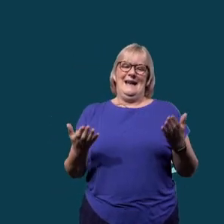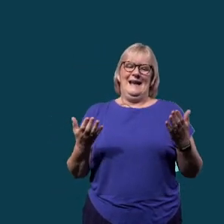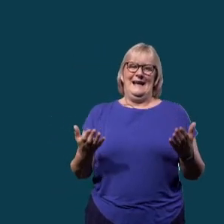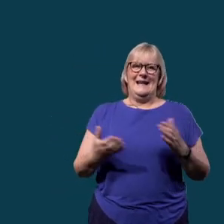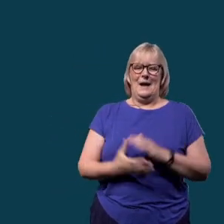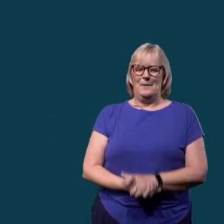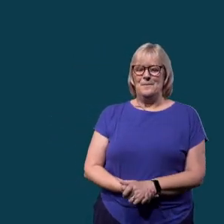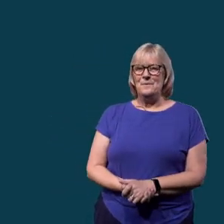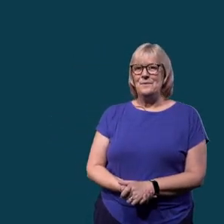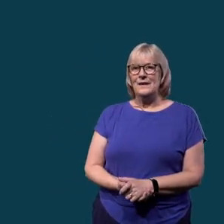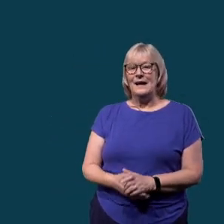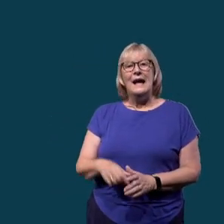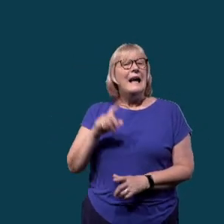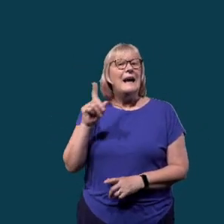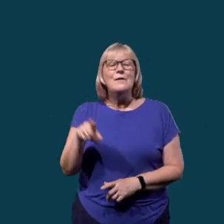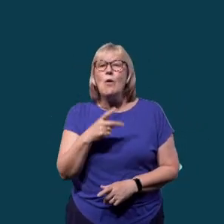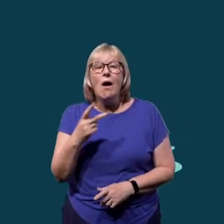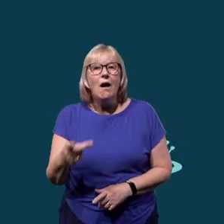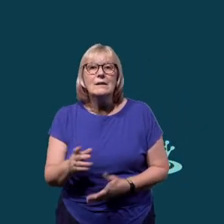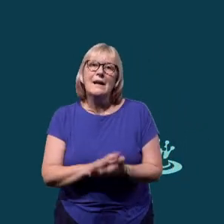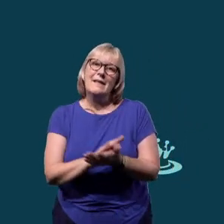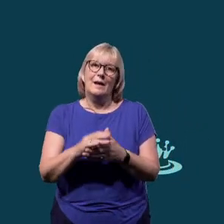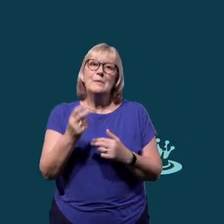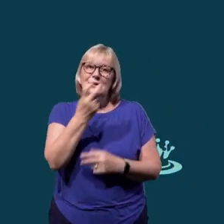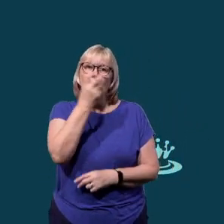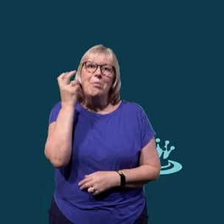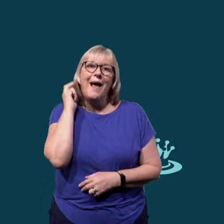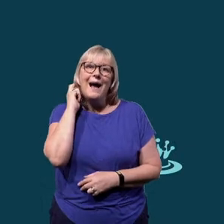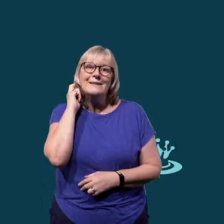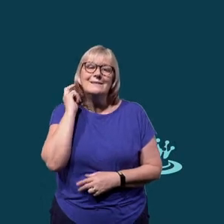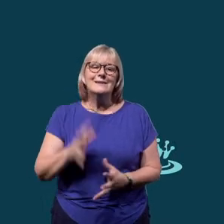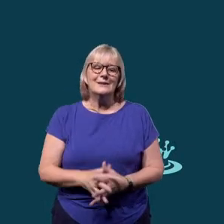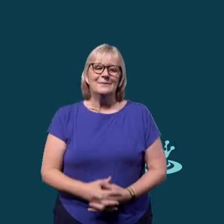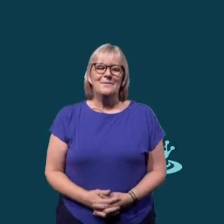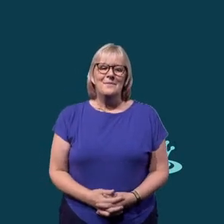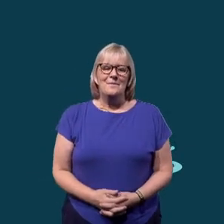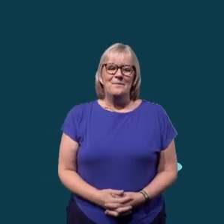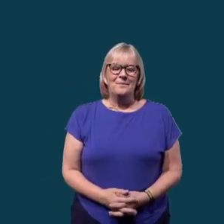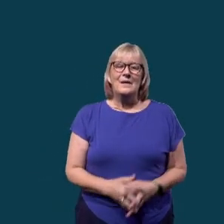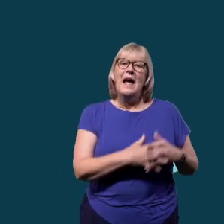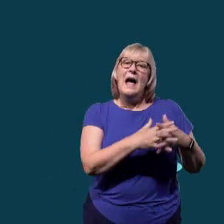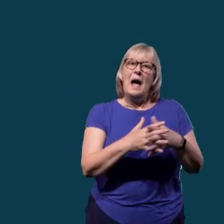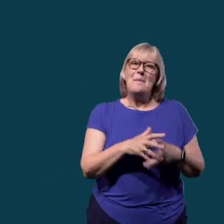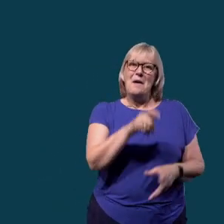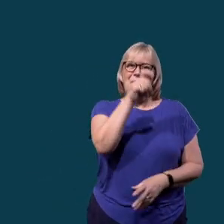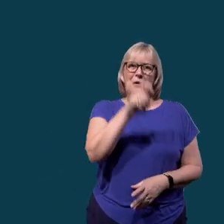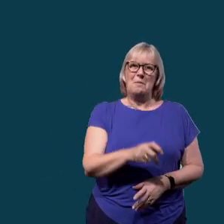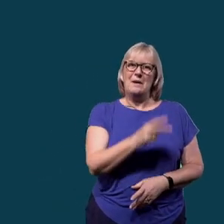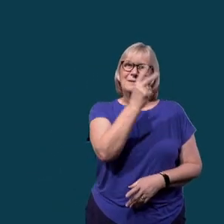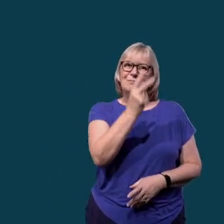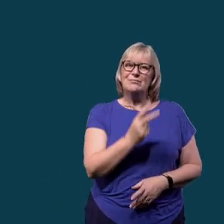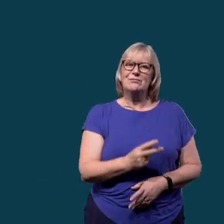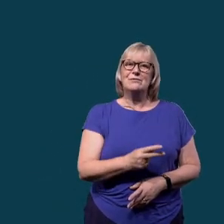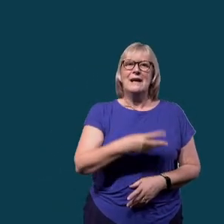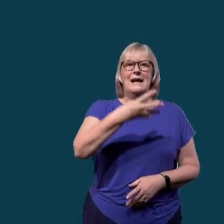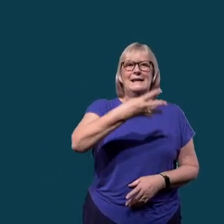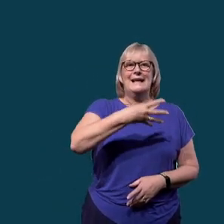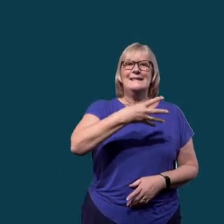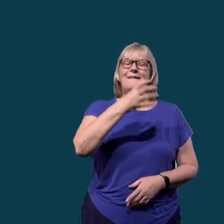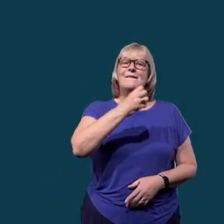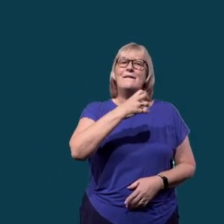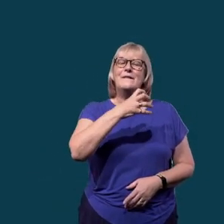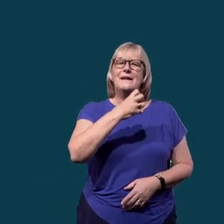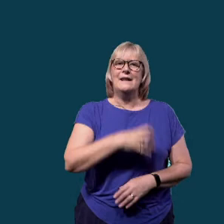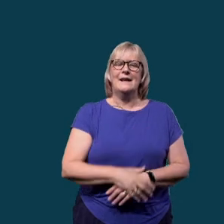Just to say, if you can't, you're blind. By the way, this picture was done by an American artist in 1915, and rather bravely,